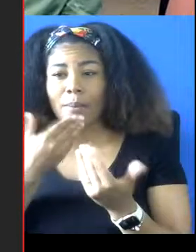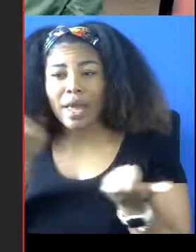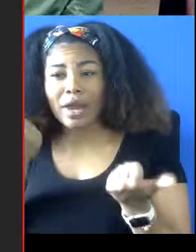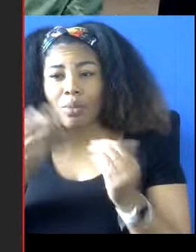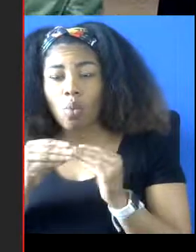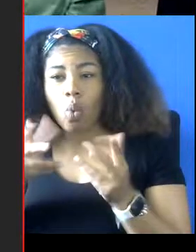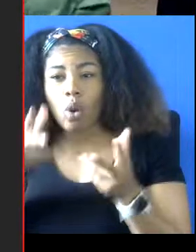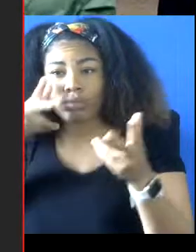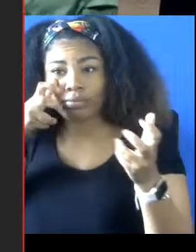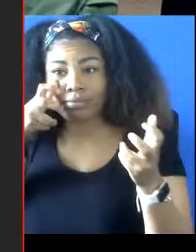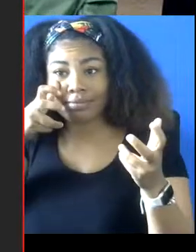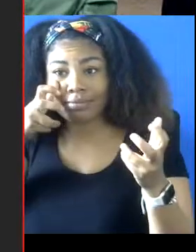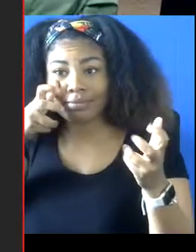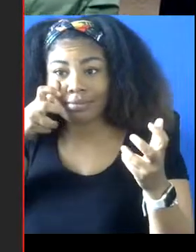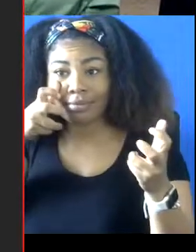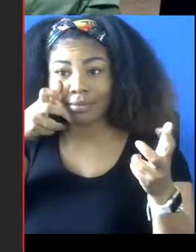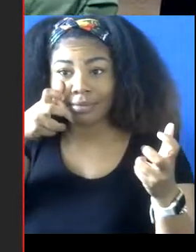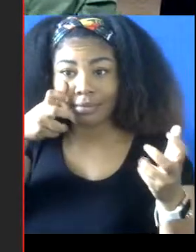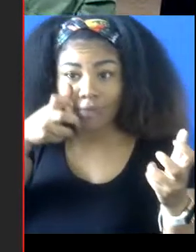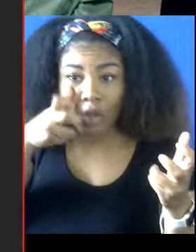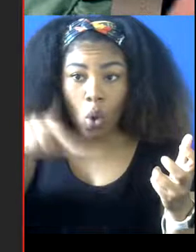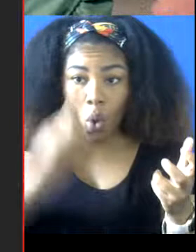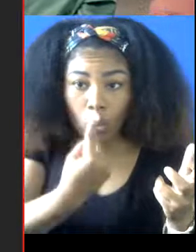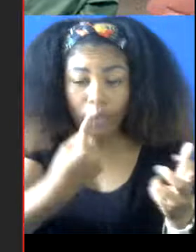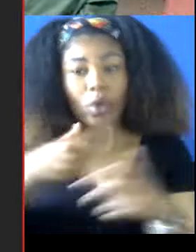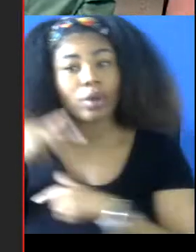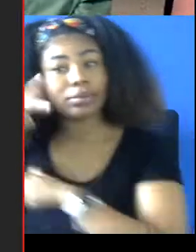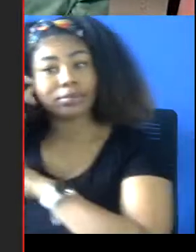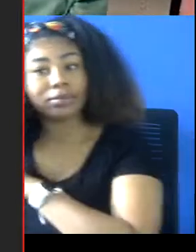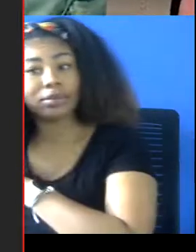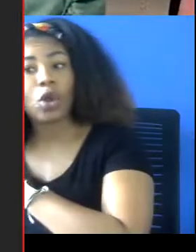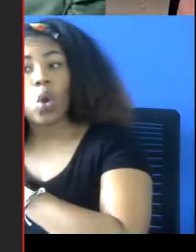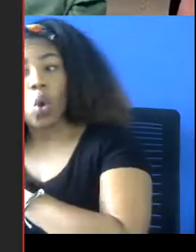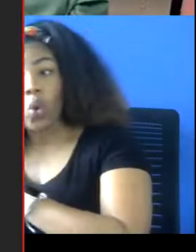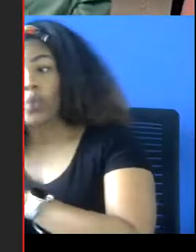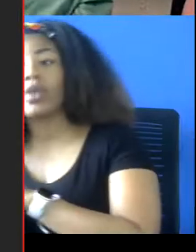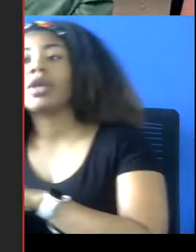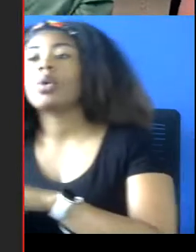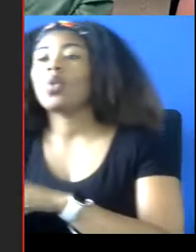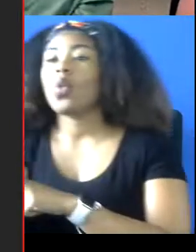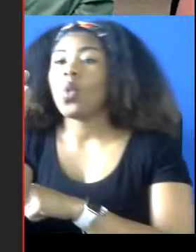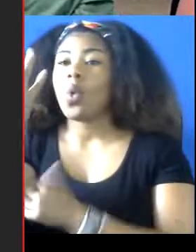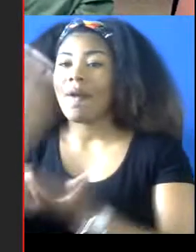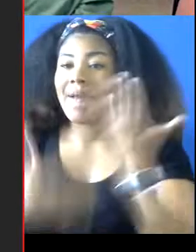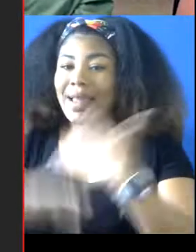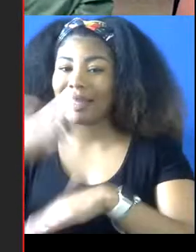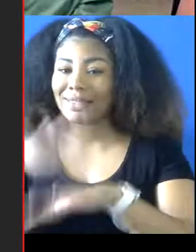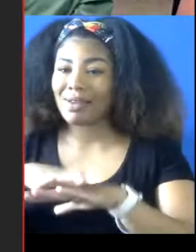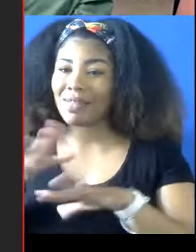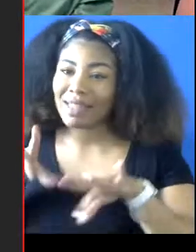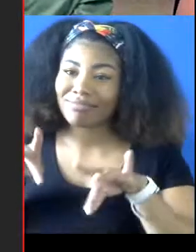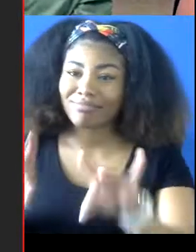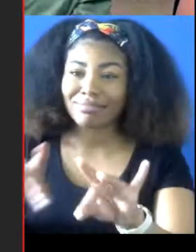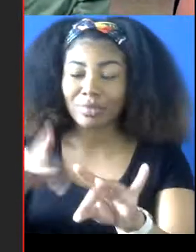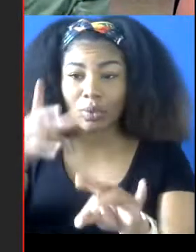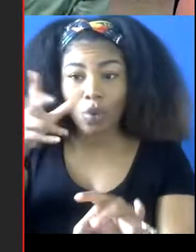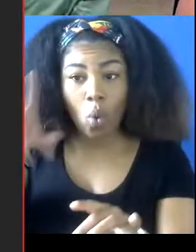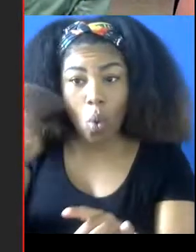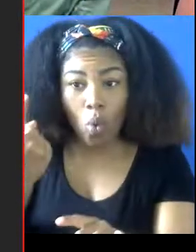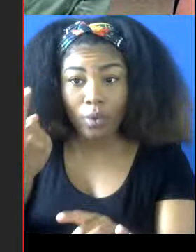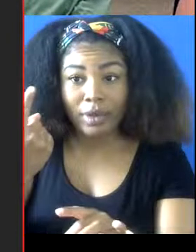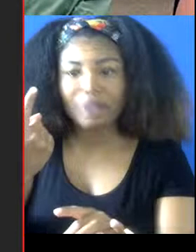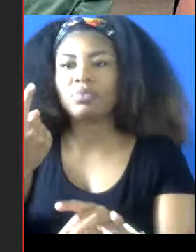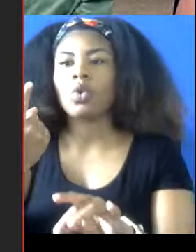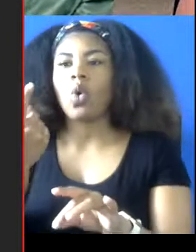almost a setup to this slide. Thanks, Roberta. So we promised